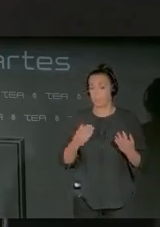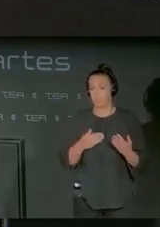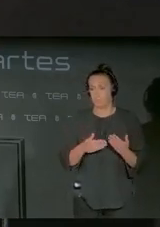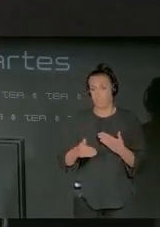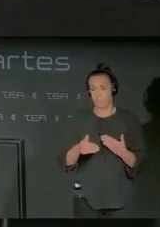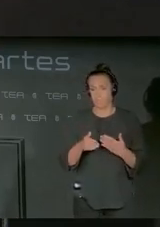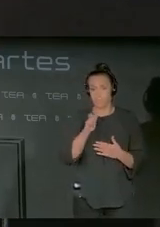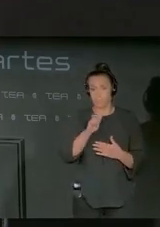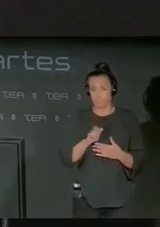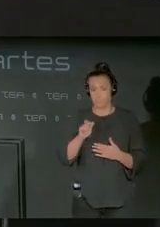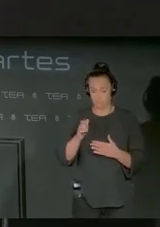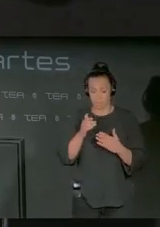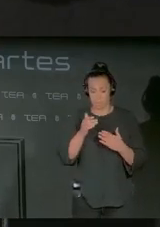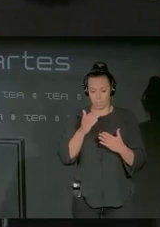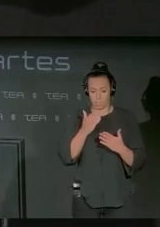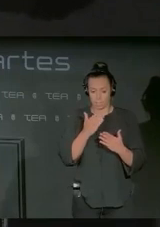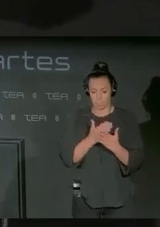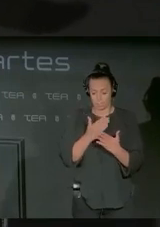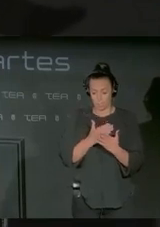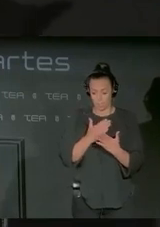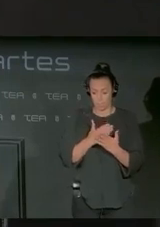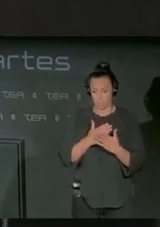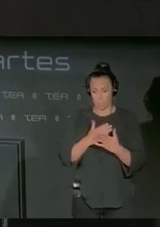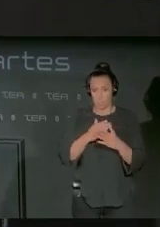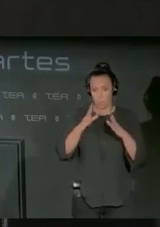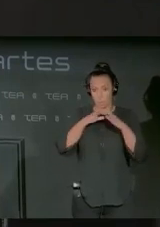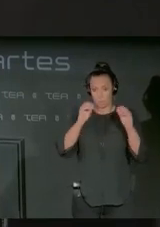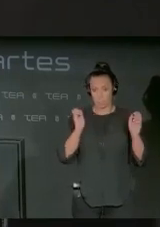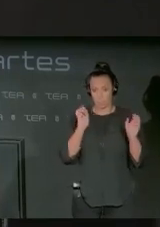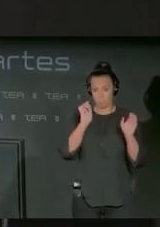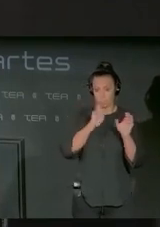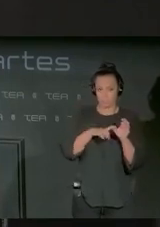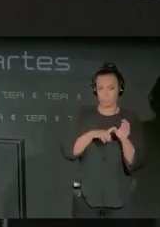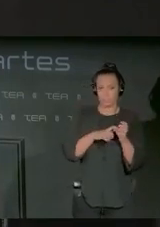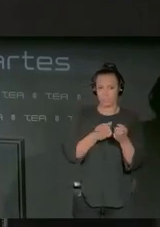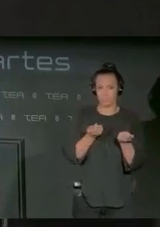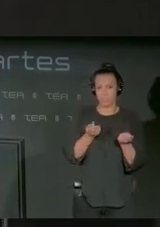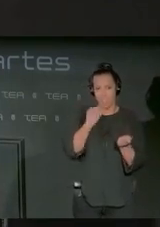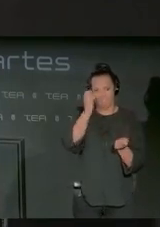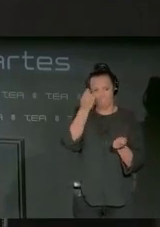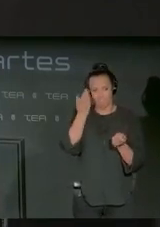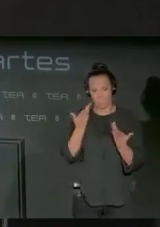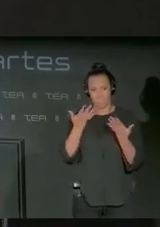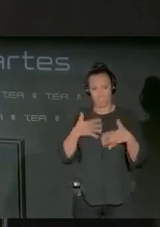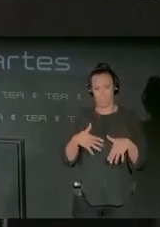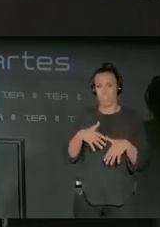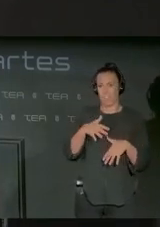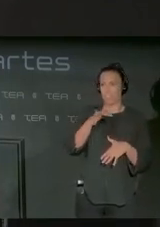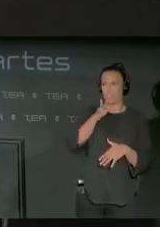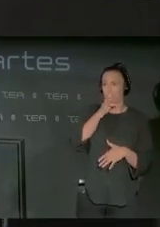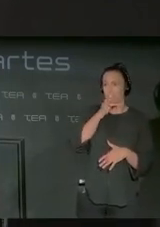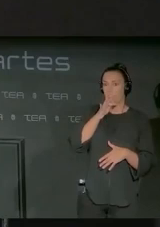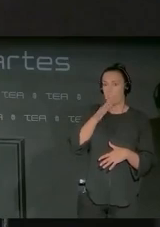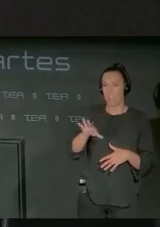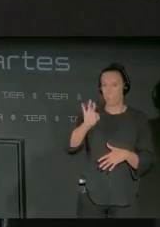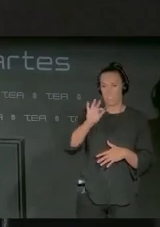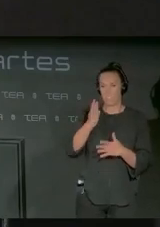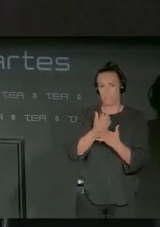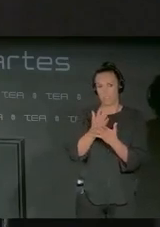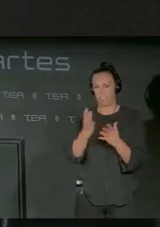practical, which is across lots of different sectors. I realise that really, but that was definitely the issue. So it wasn't that